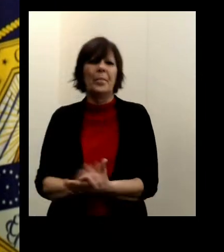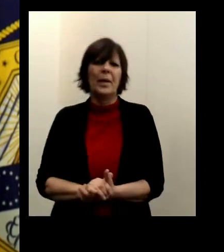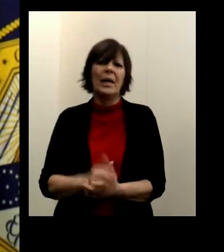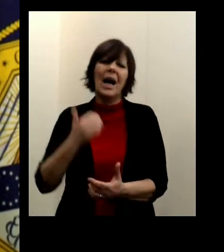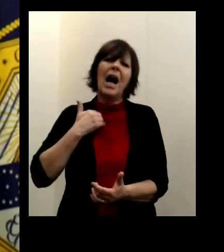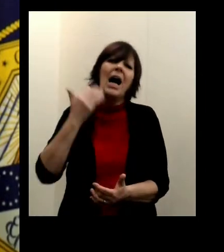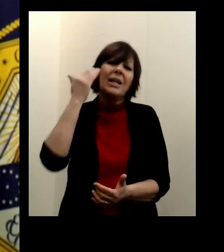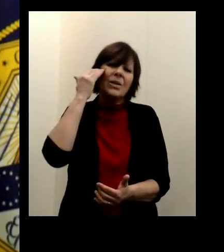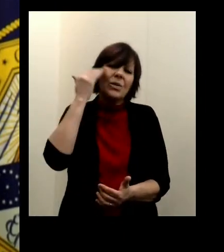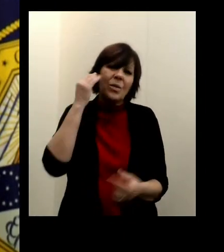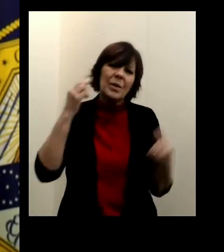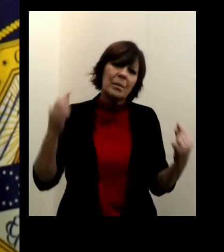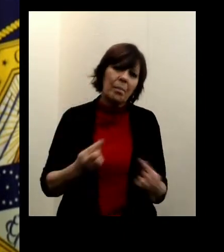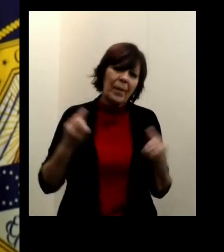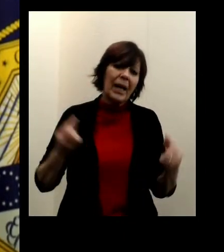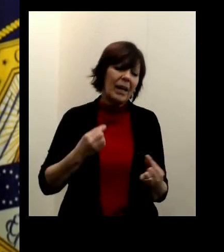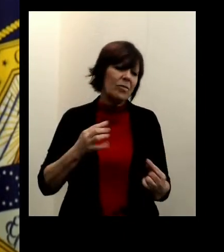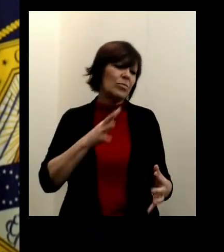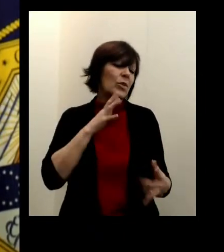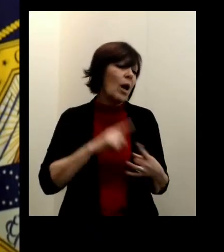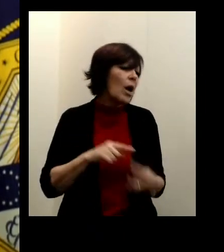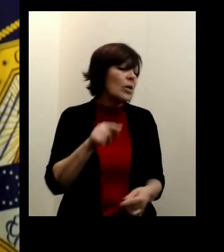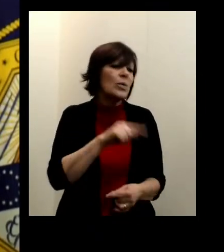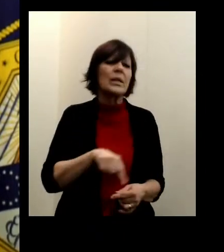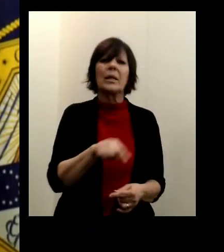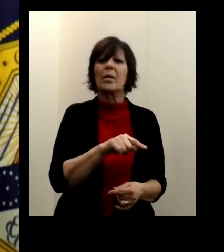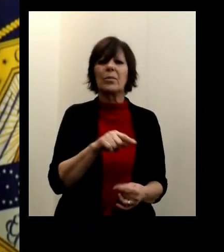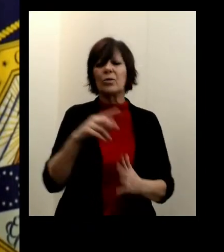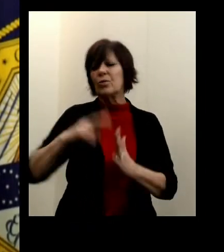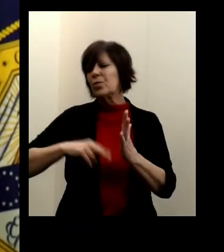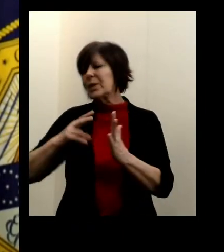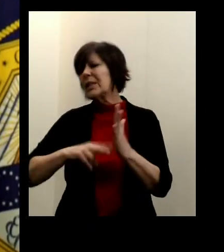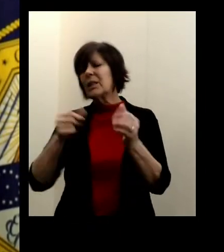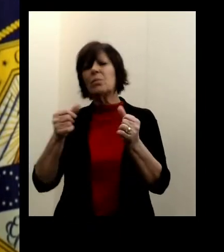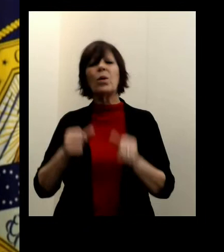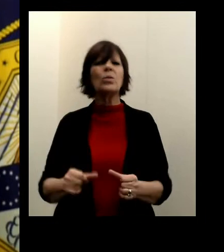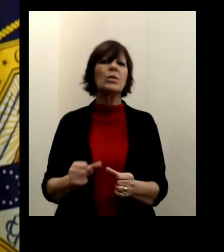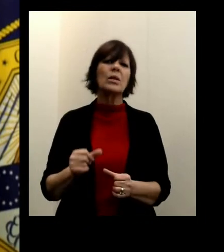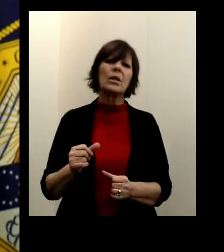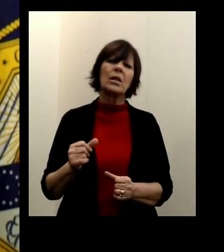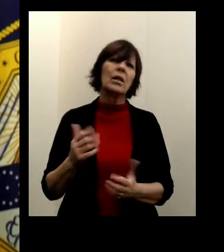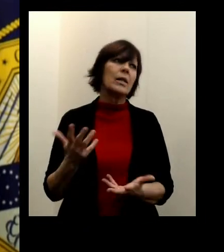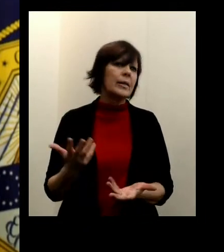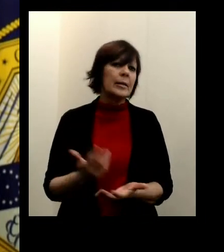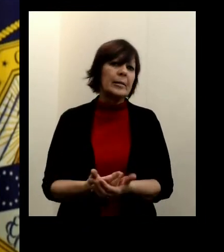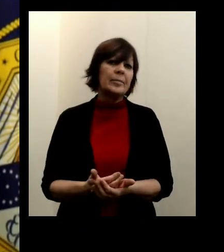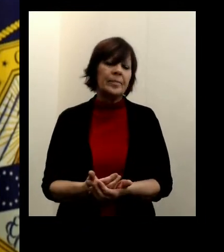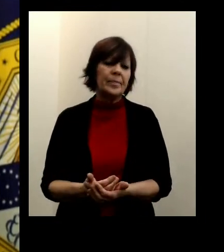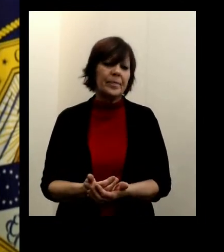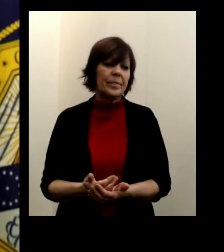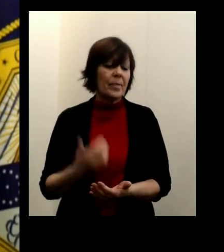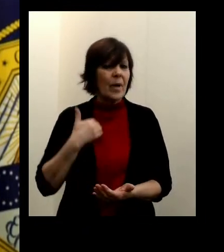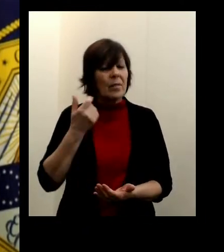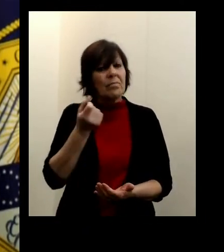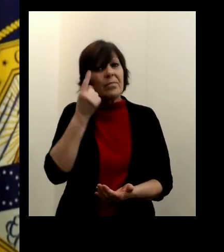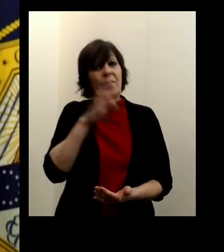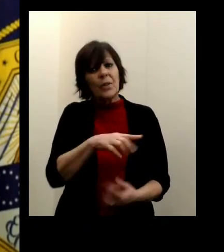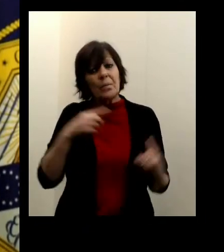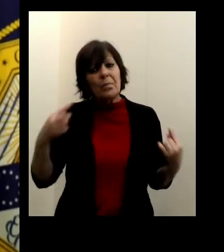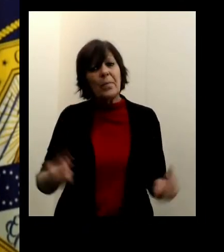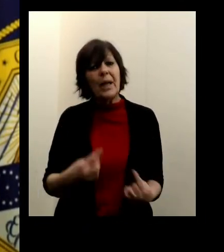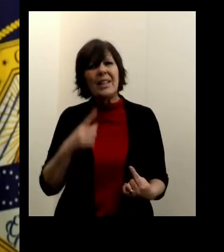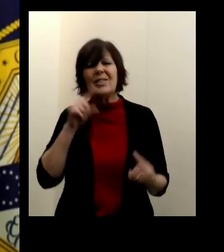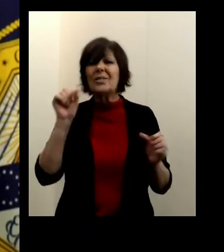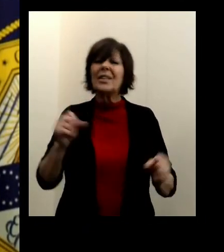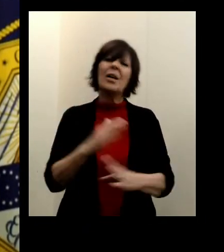know the pain from talking to them or reading their posts that they're going through. And this is